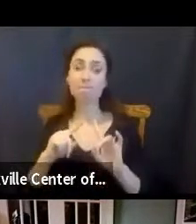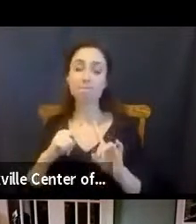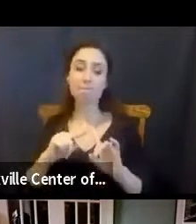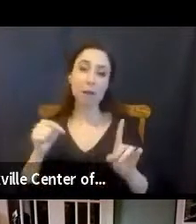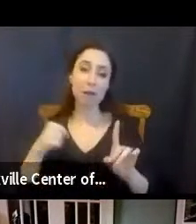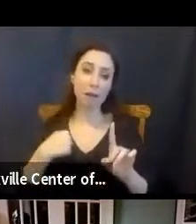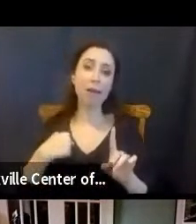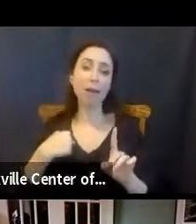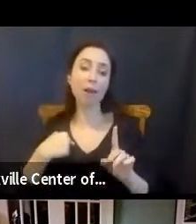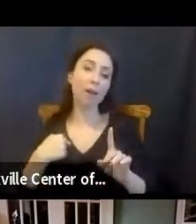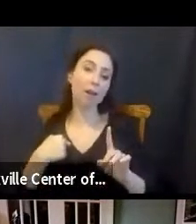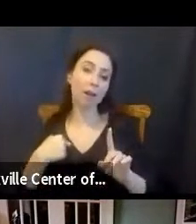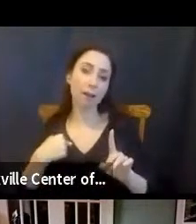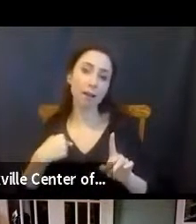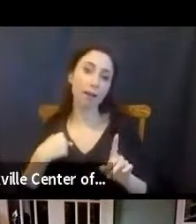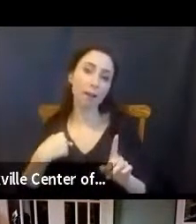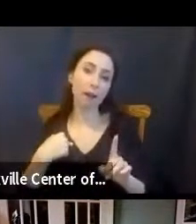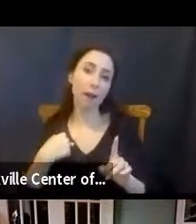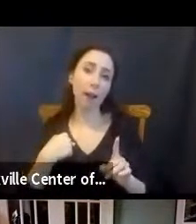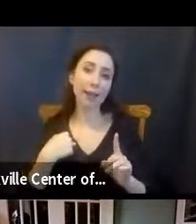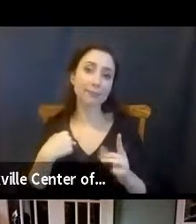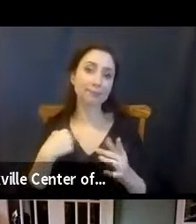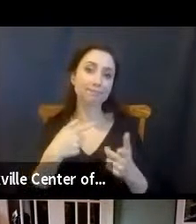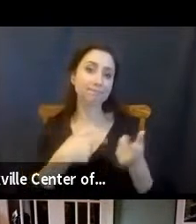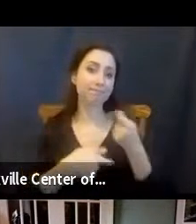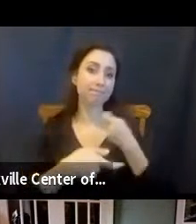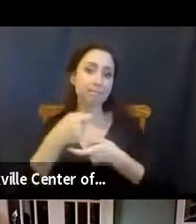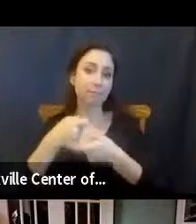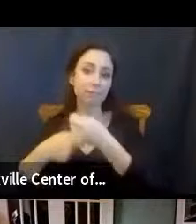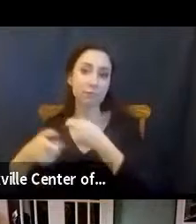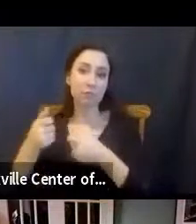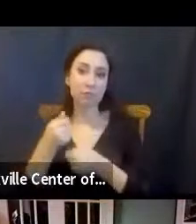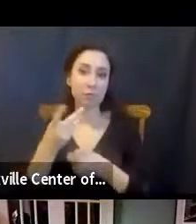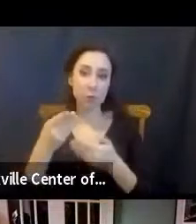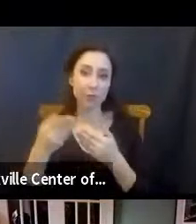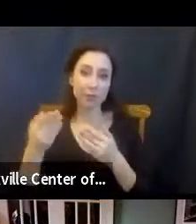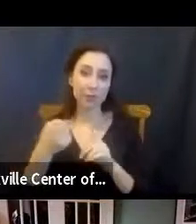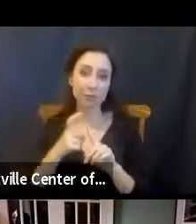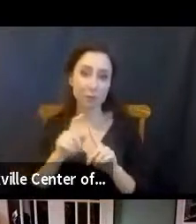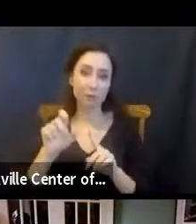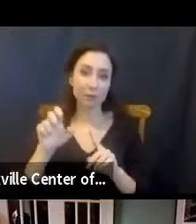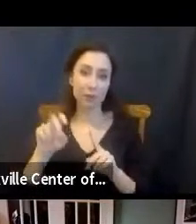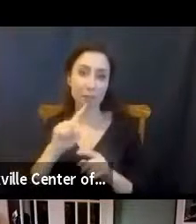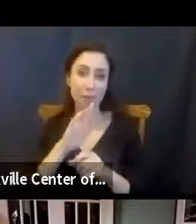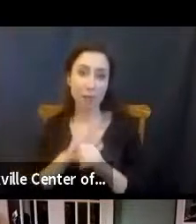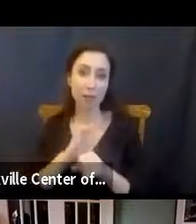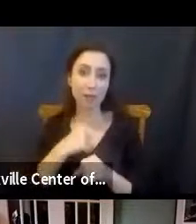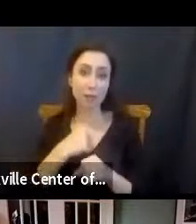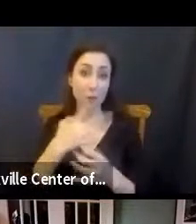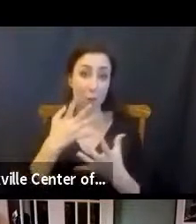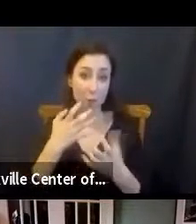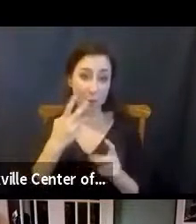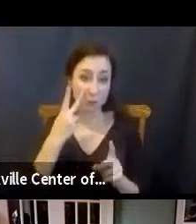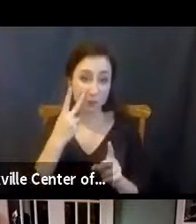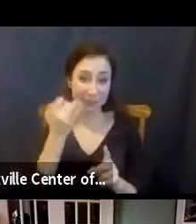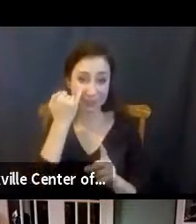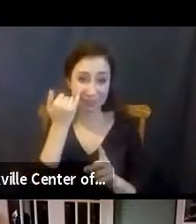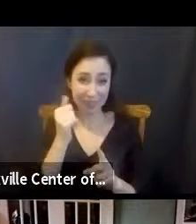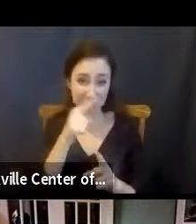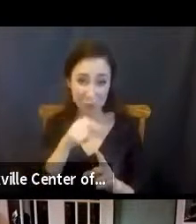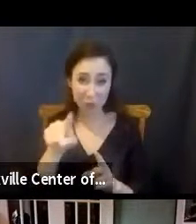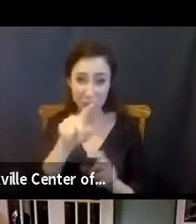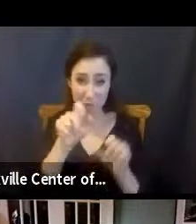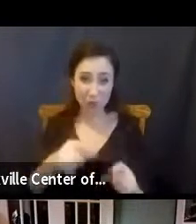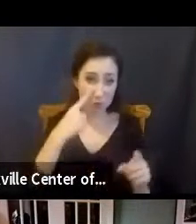kind of go through. I did pull some things out from the Tennessee Pledge. It's so complicated. I just wanted to see if anybody else would be able to agree